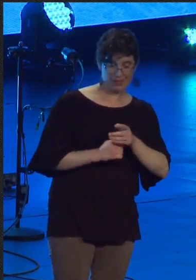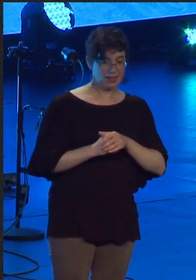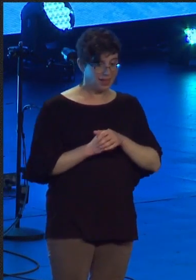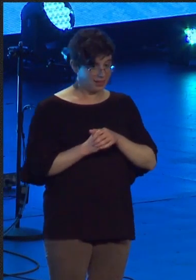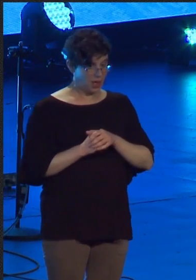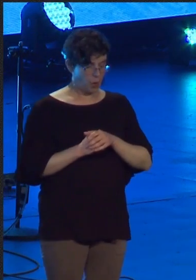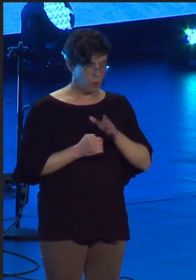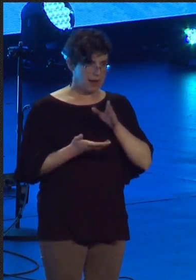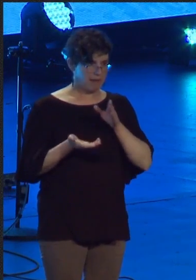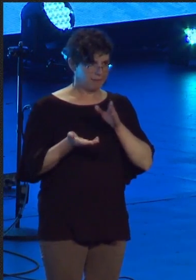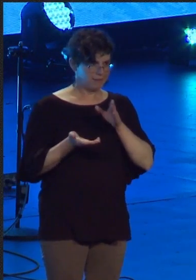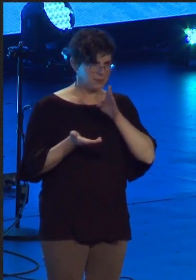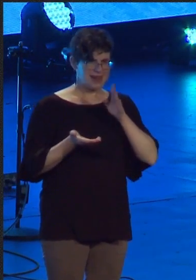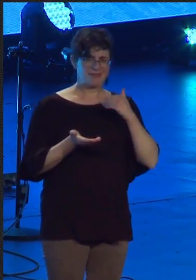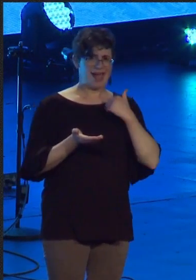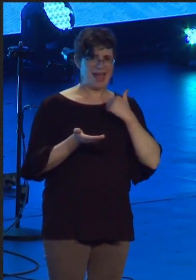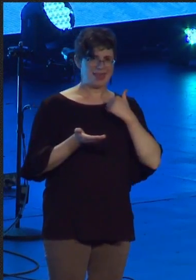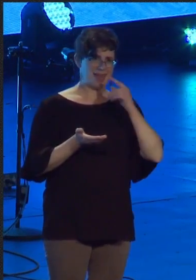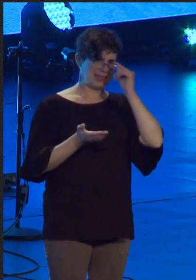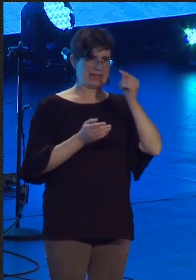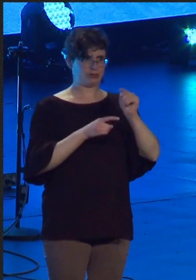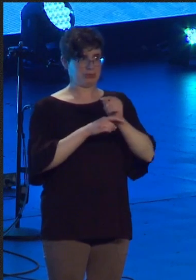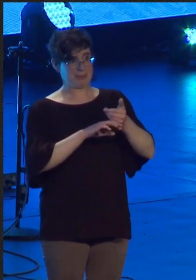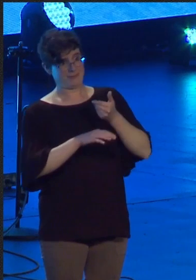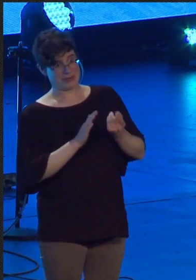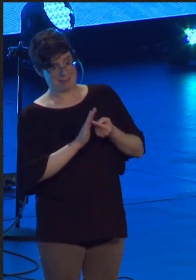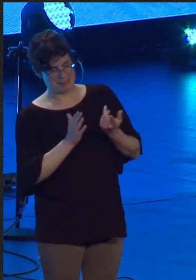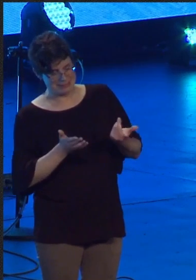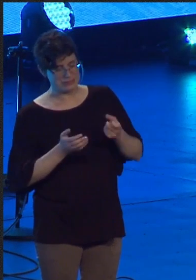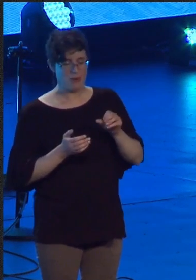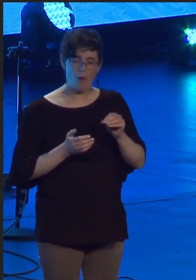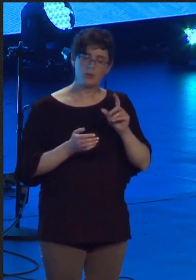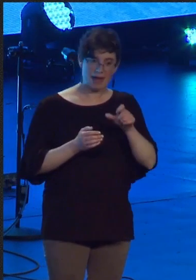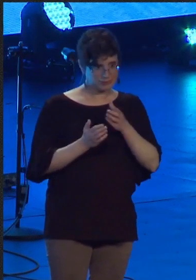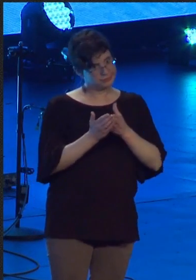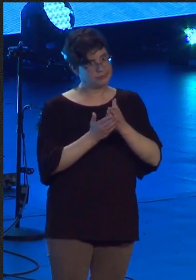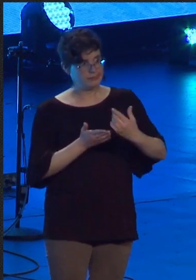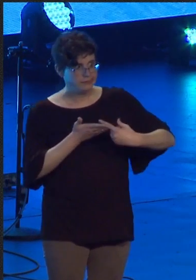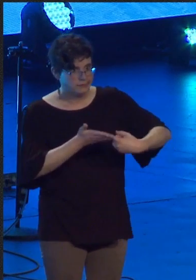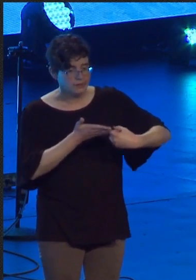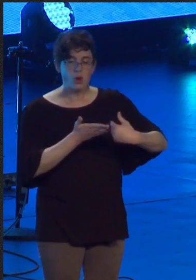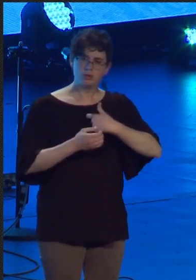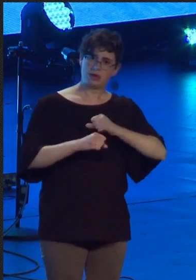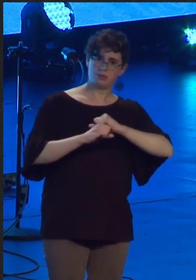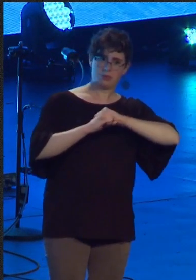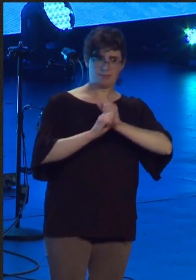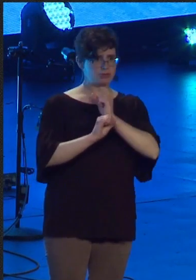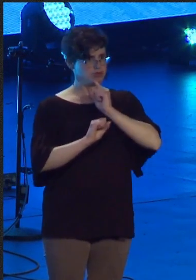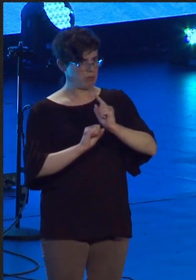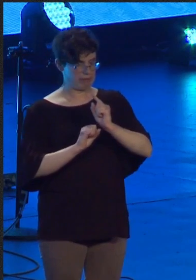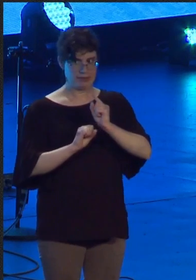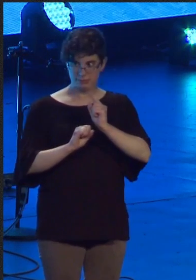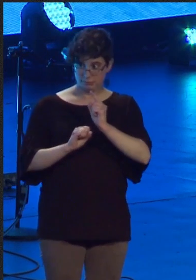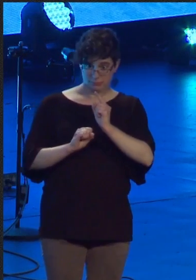probably never had the theological training and things like that, but it's one of those things that we're trying to protect and make sure that